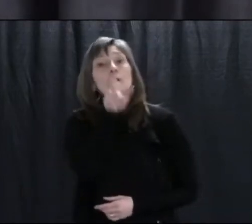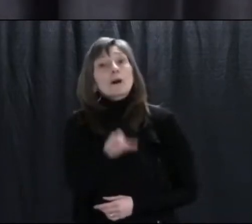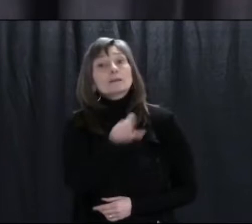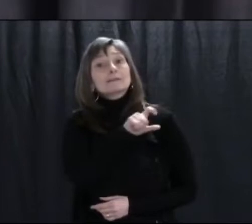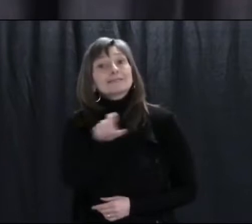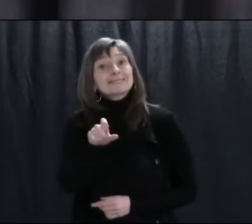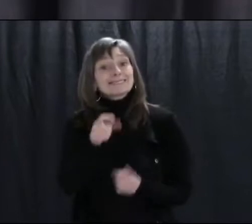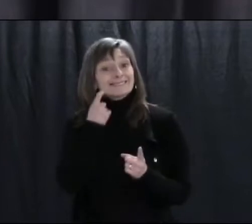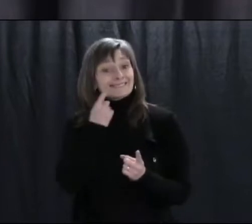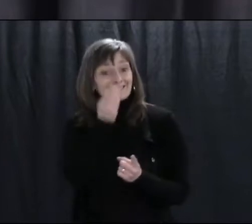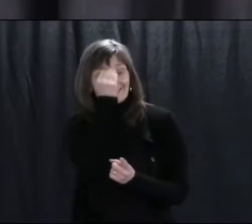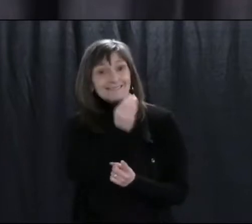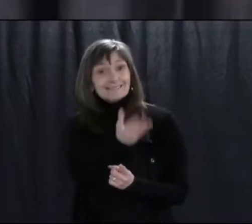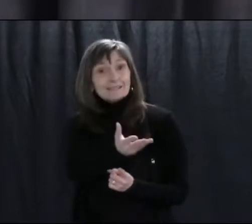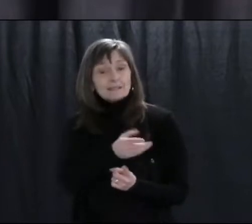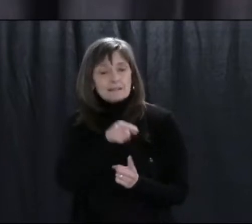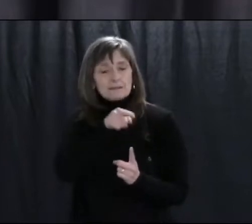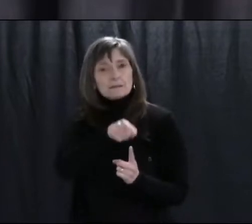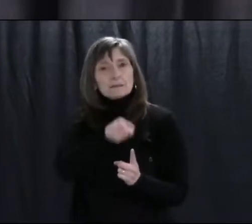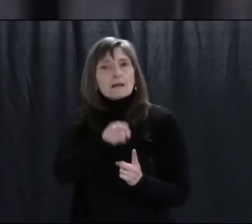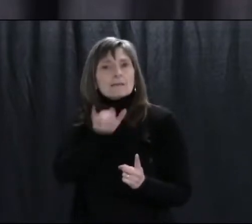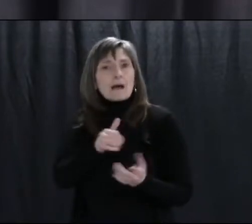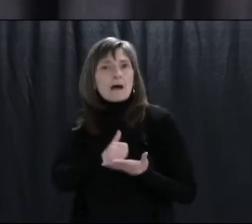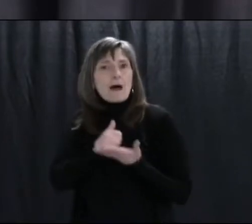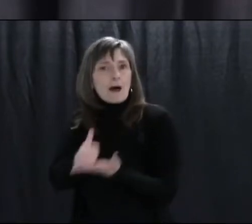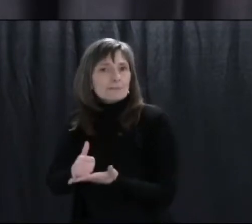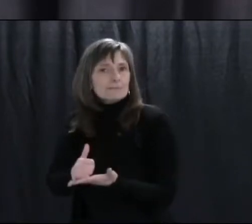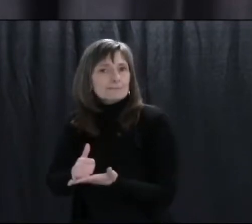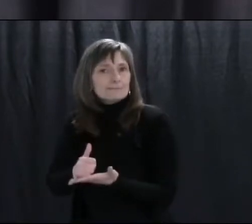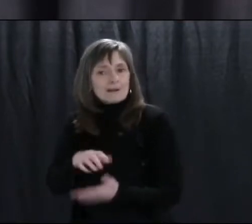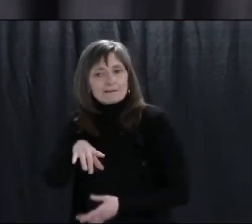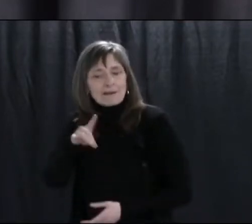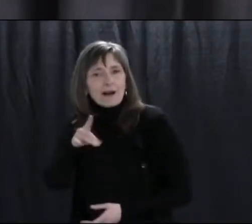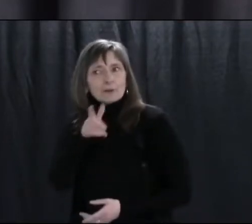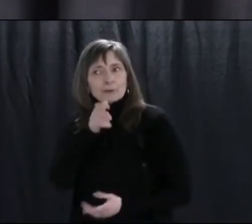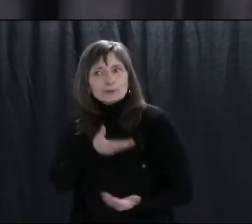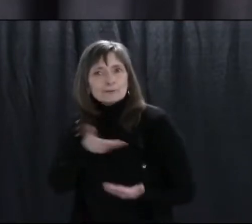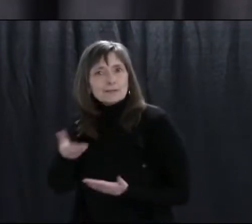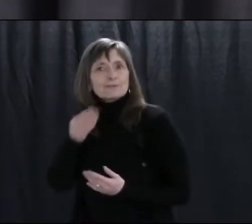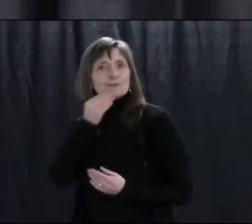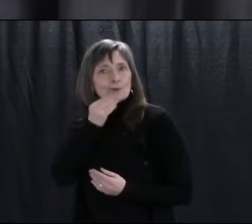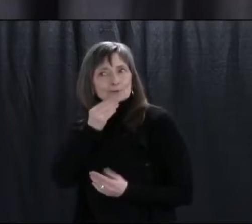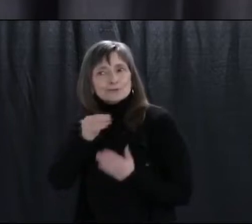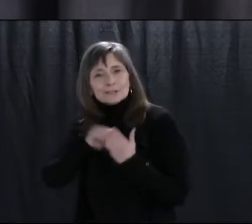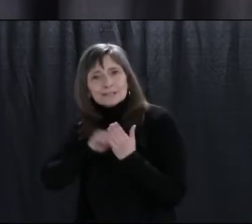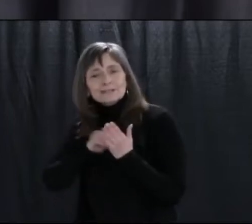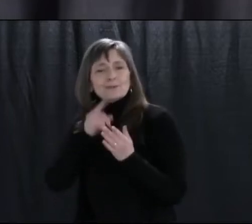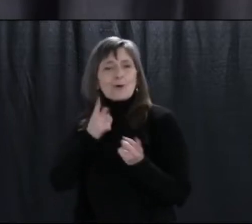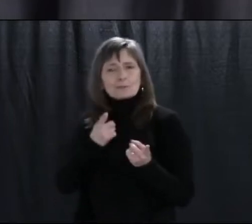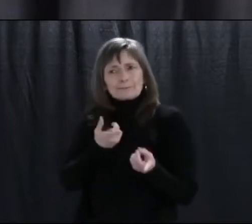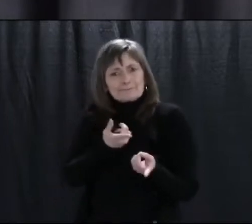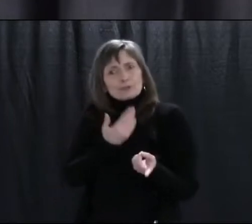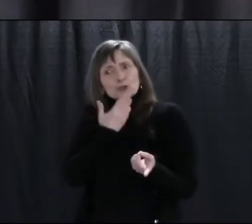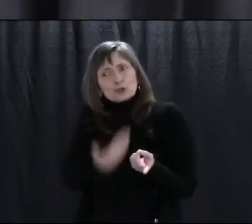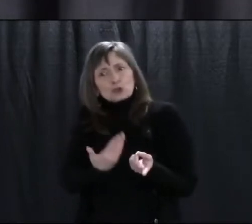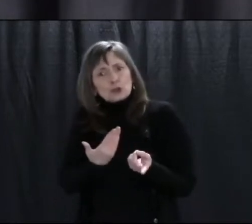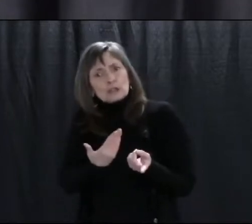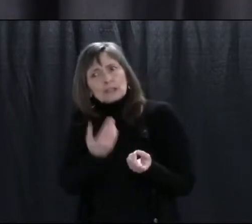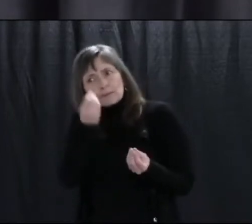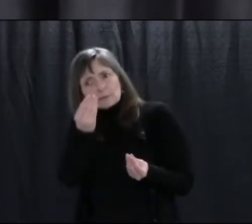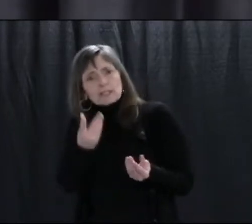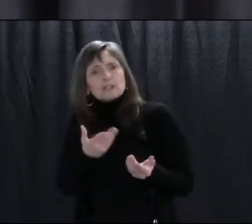the Premier has referenced is there to help you with those things. It is there as a valued and trusted source of